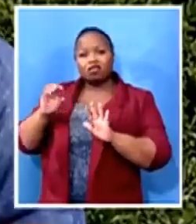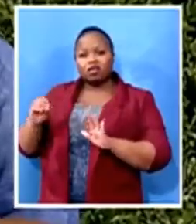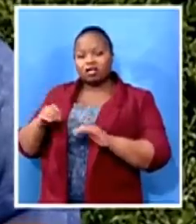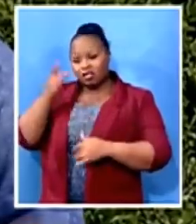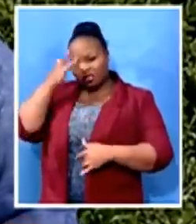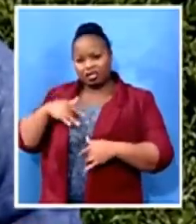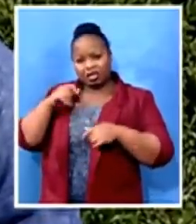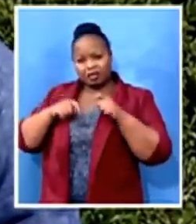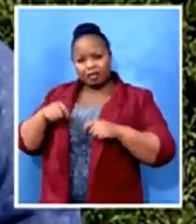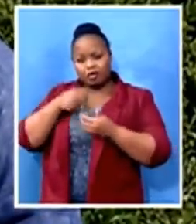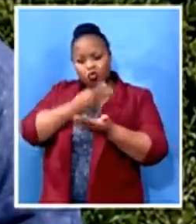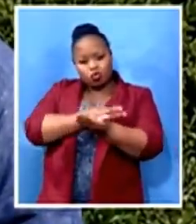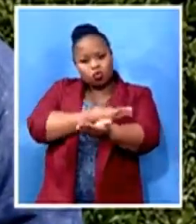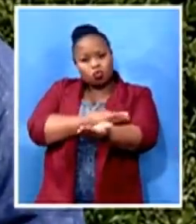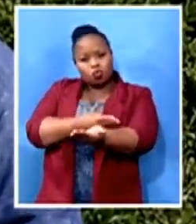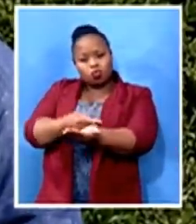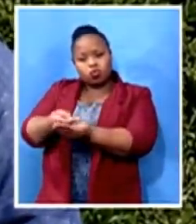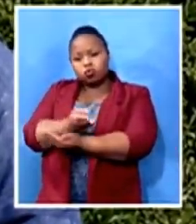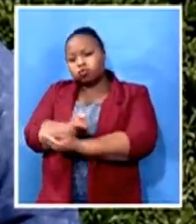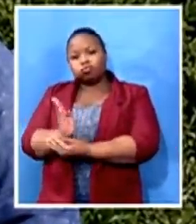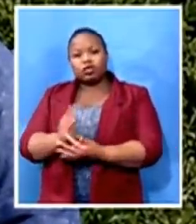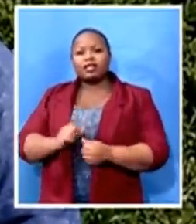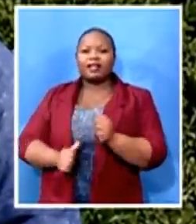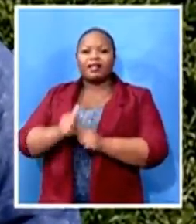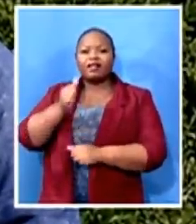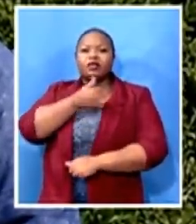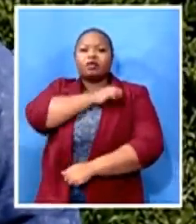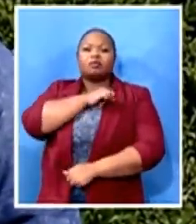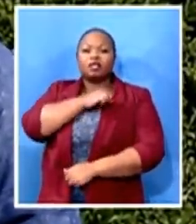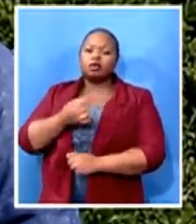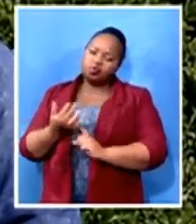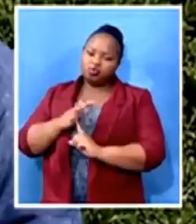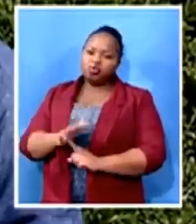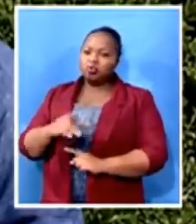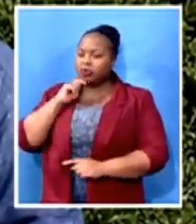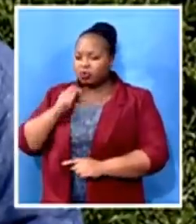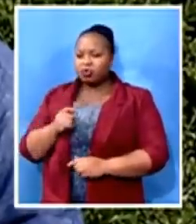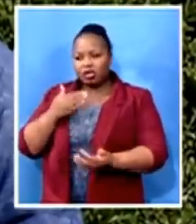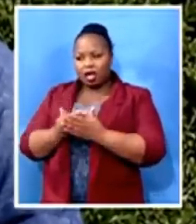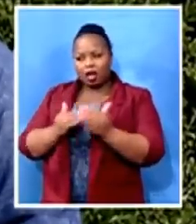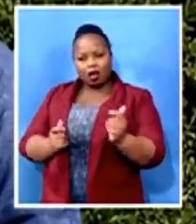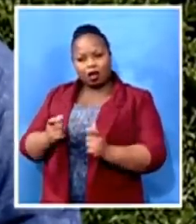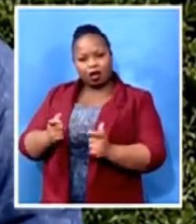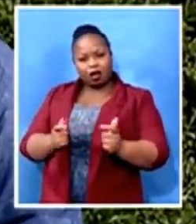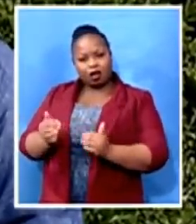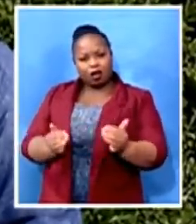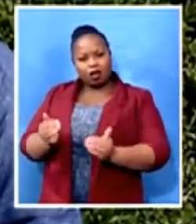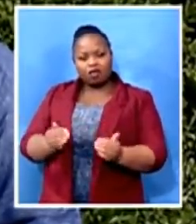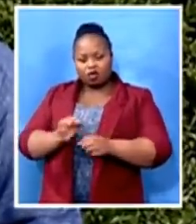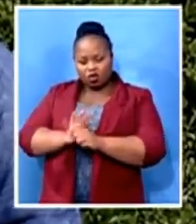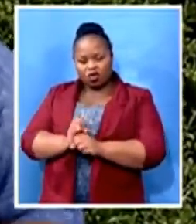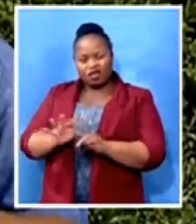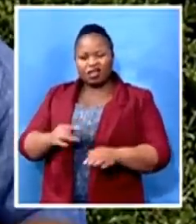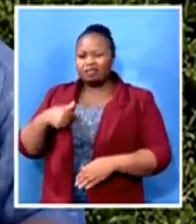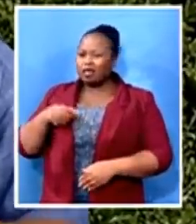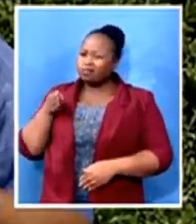that has demonstrated its capability to handle the issues of COVID-19. I've been there myself, and many other people have been there in that